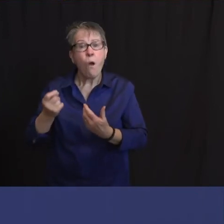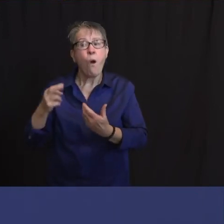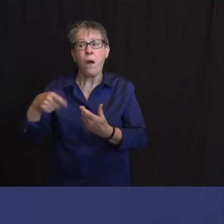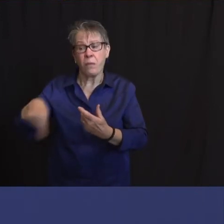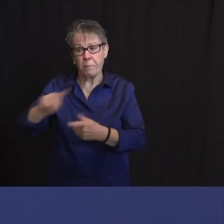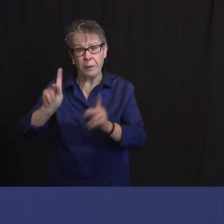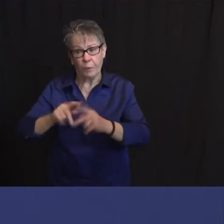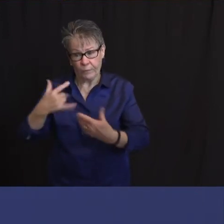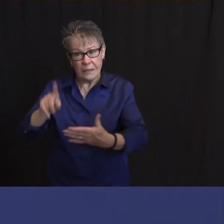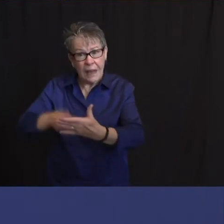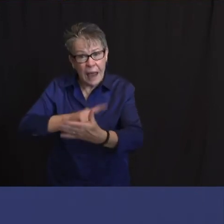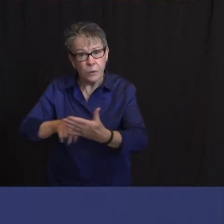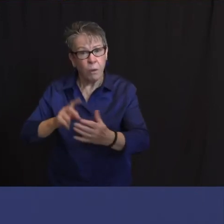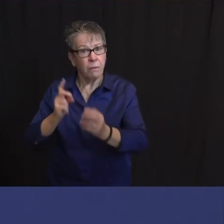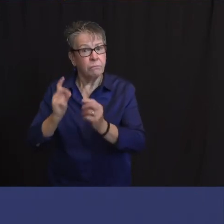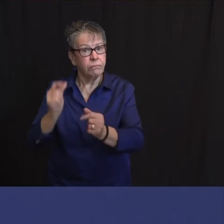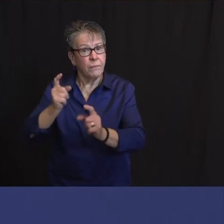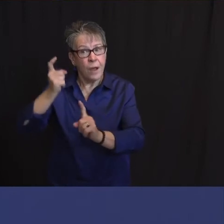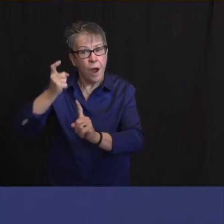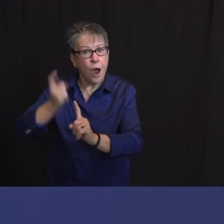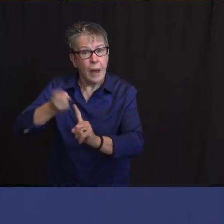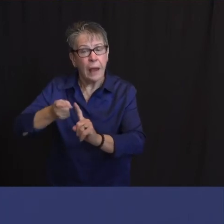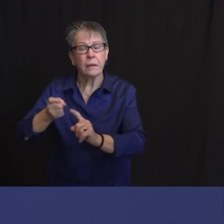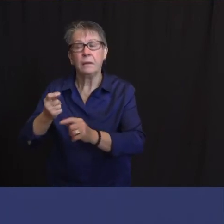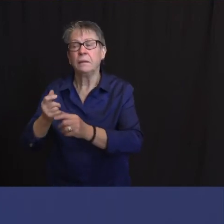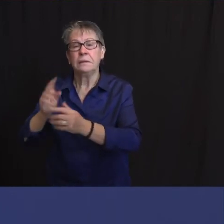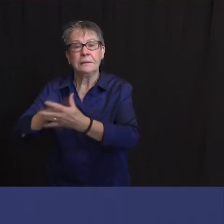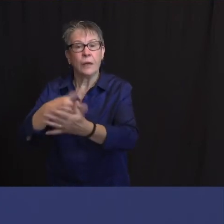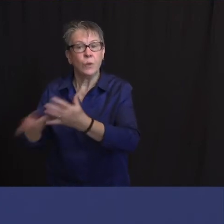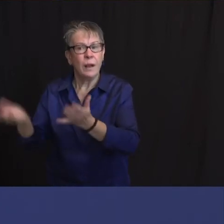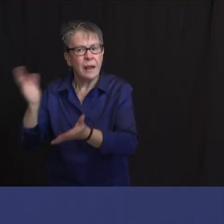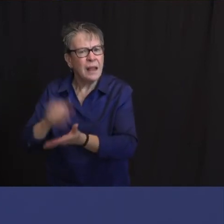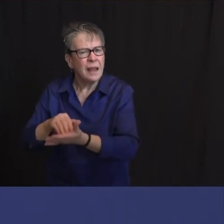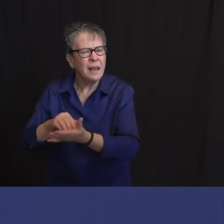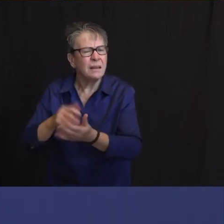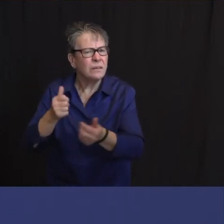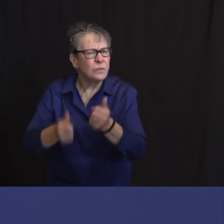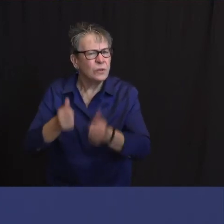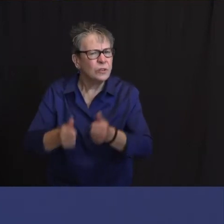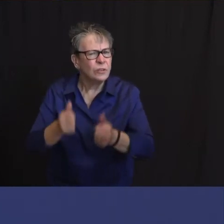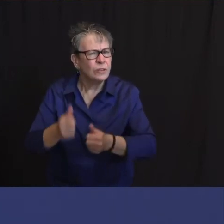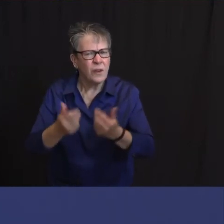state online system again? Senate?